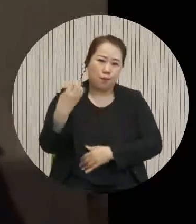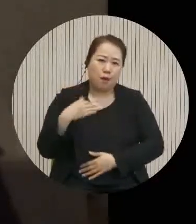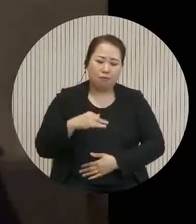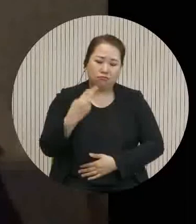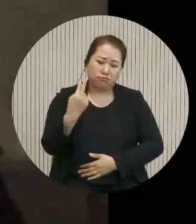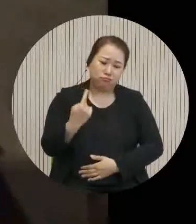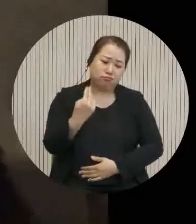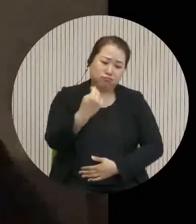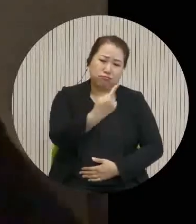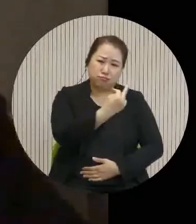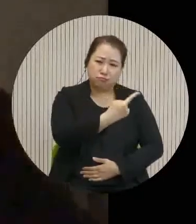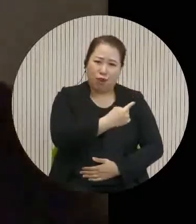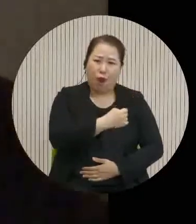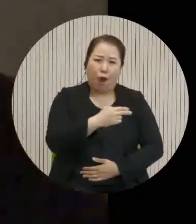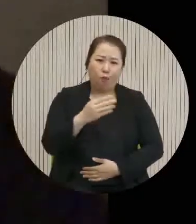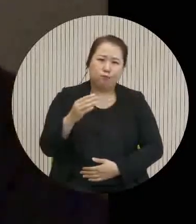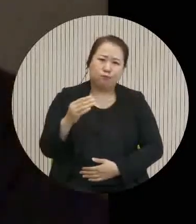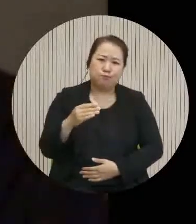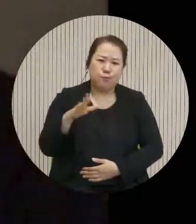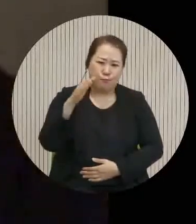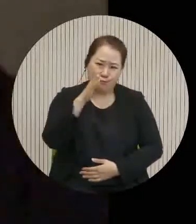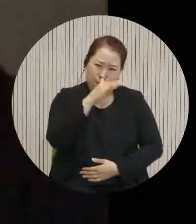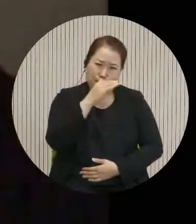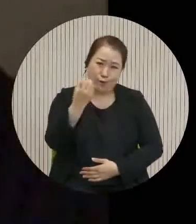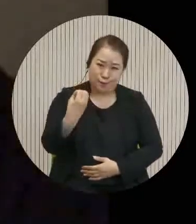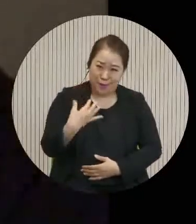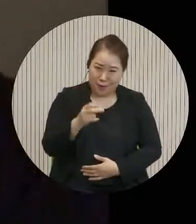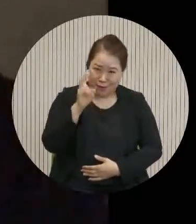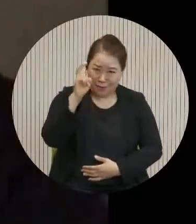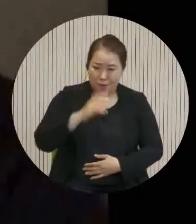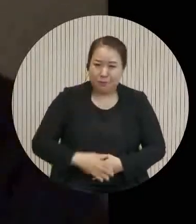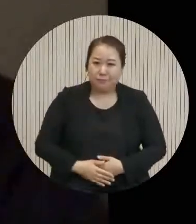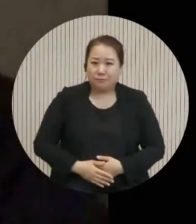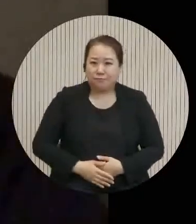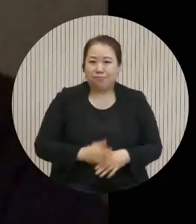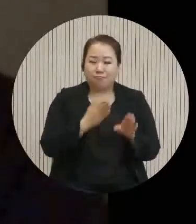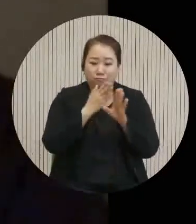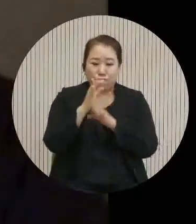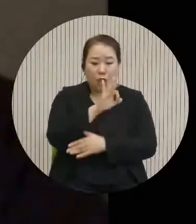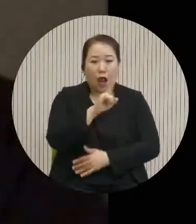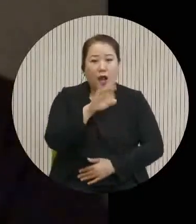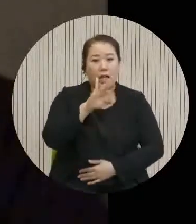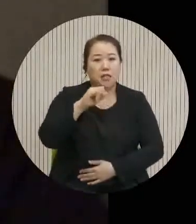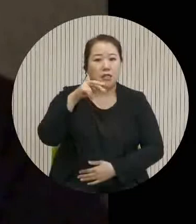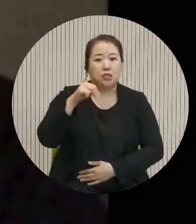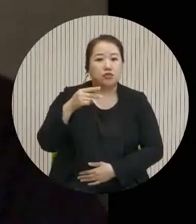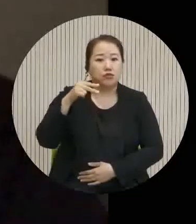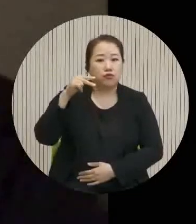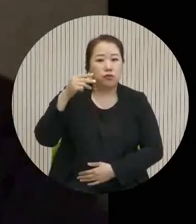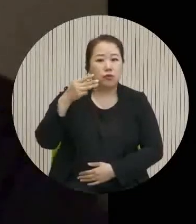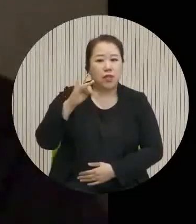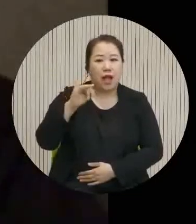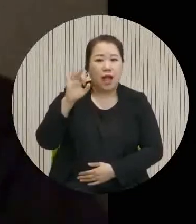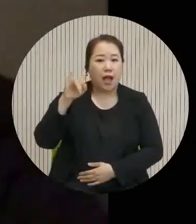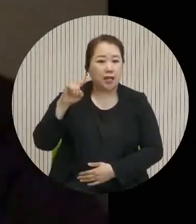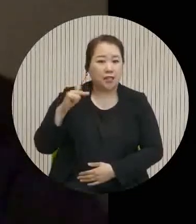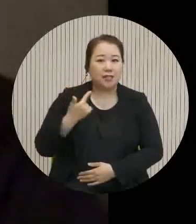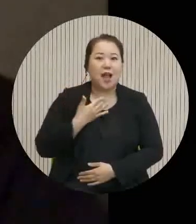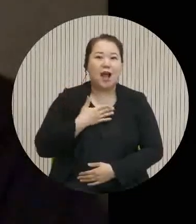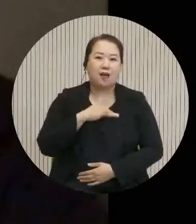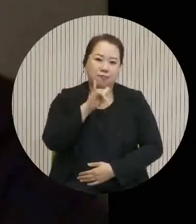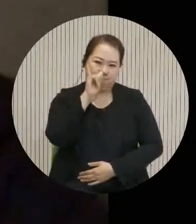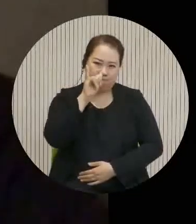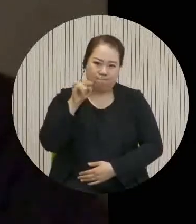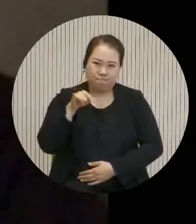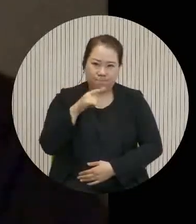stupid, etc. Well, Albert Einstein knew about this. You remember him, theory of relativity. And